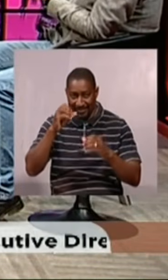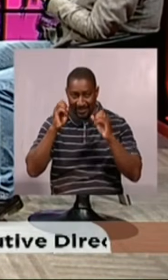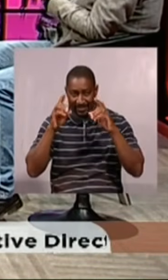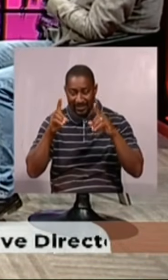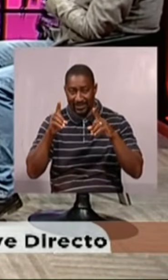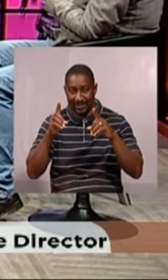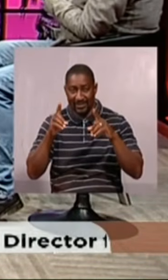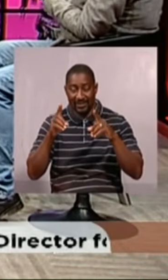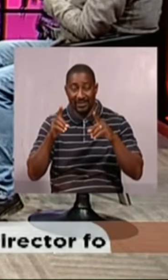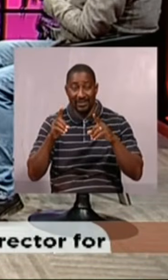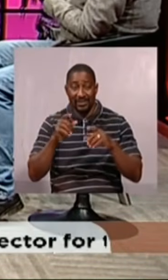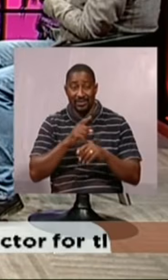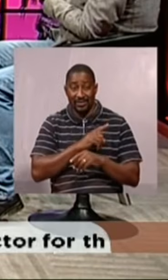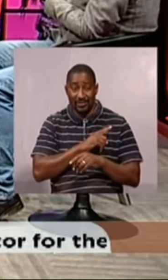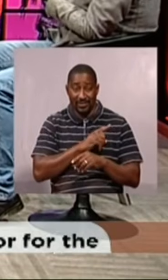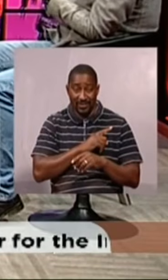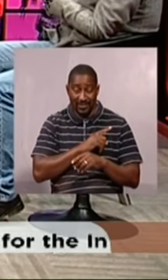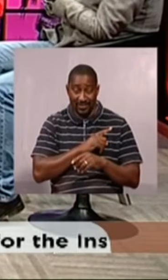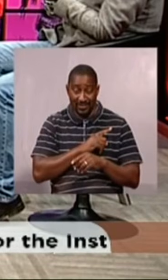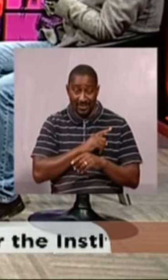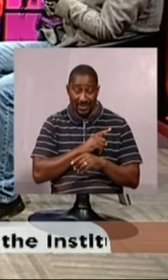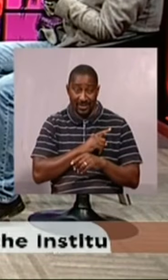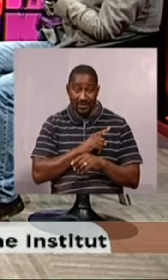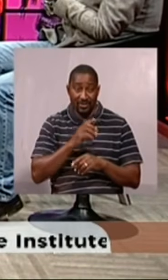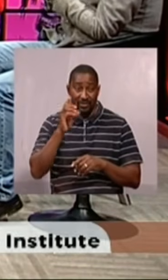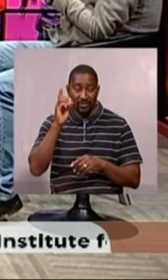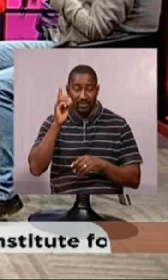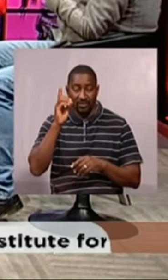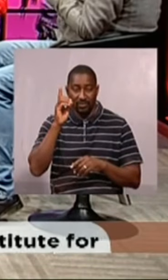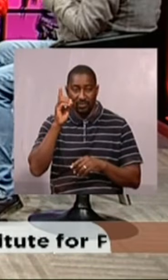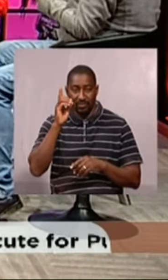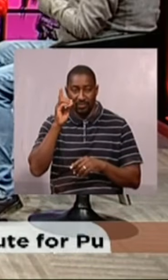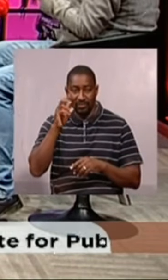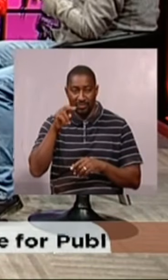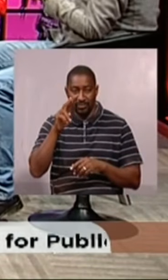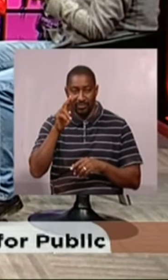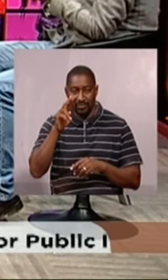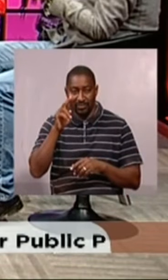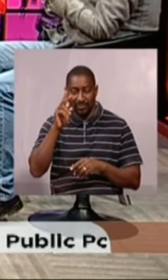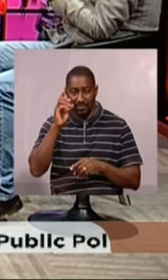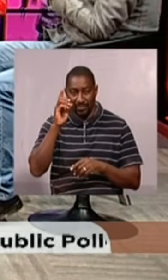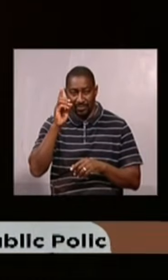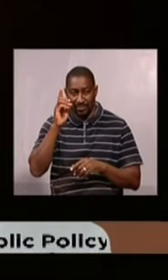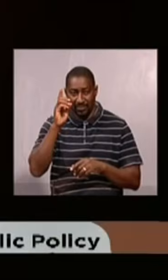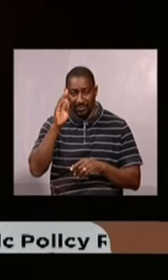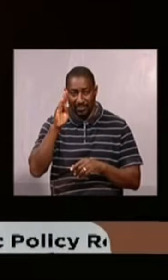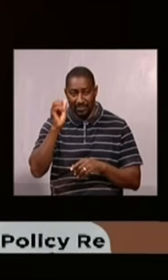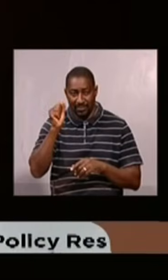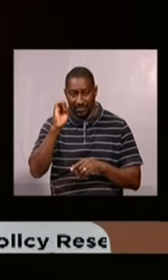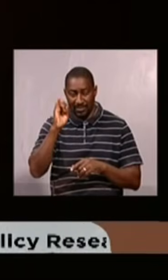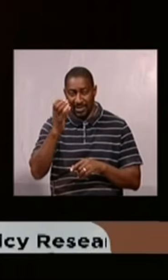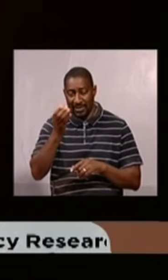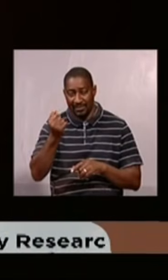a reason Dubai now has a minister of AI recently. They have a whole ministry just focused on AI development,